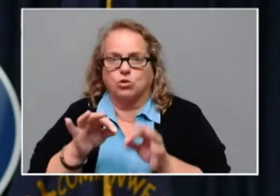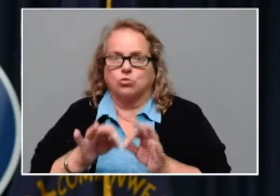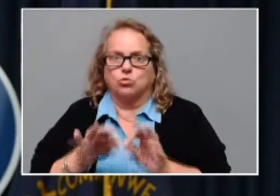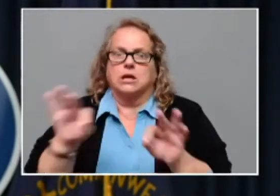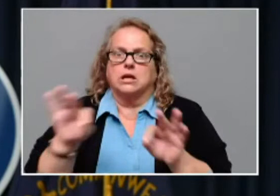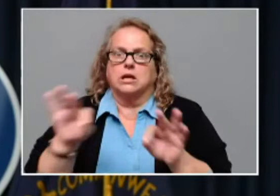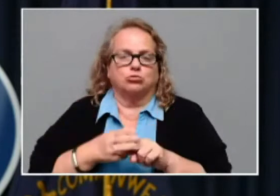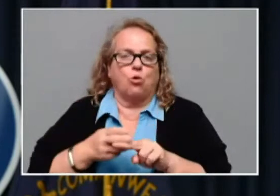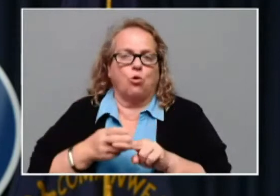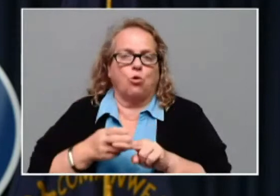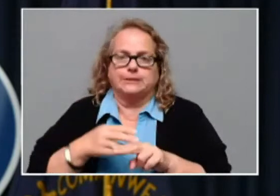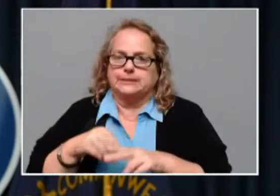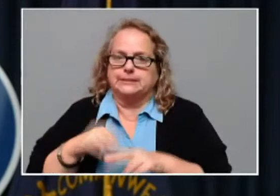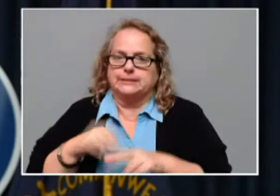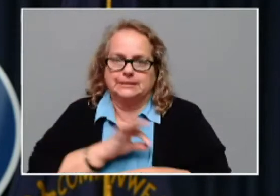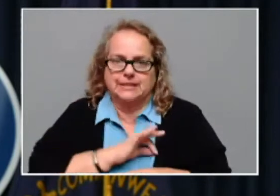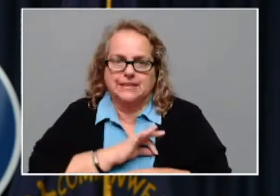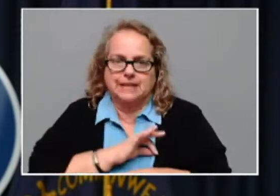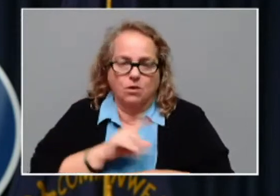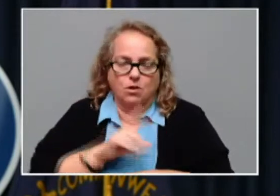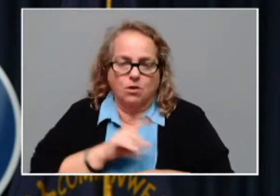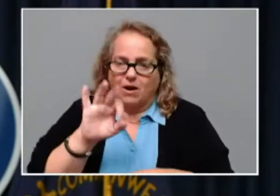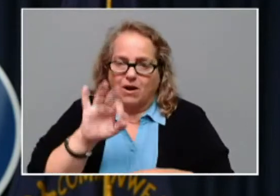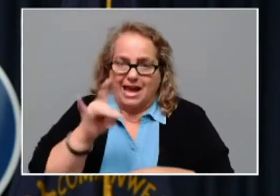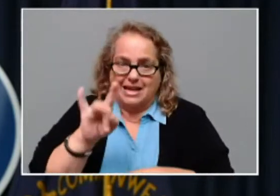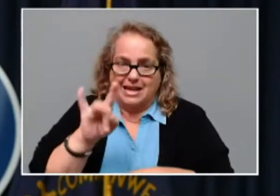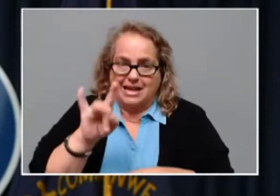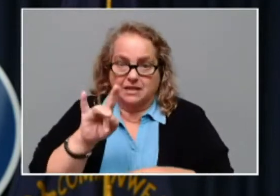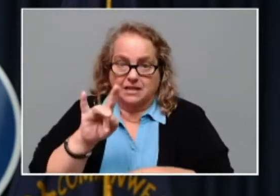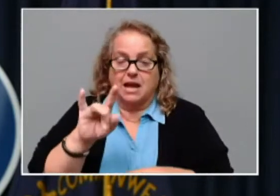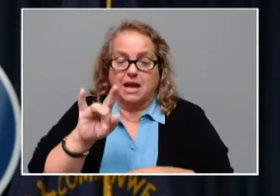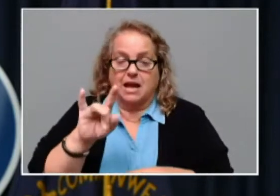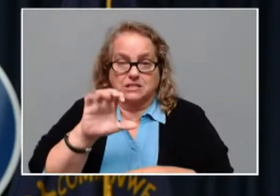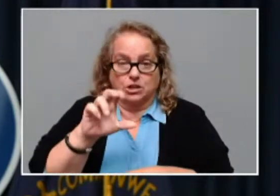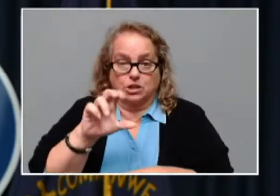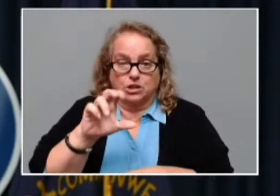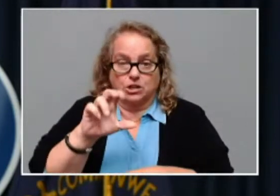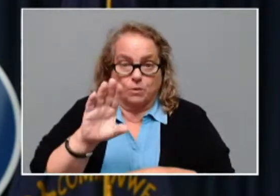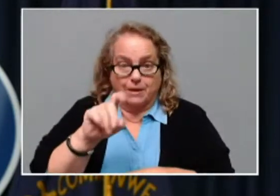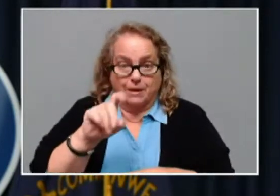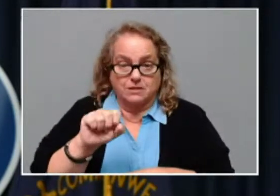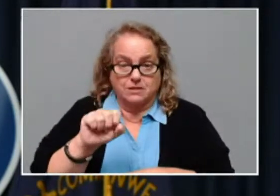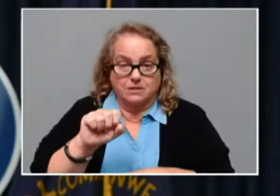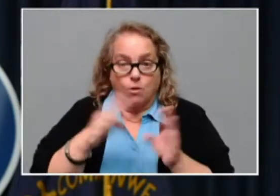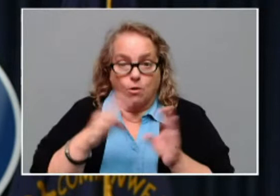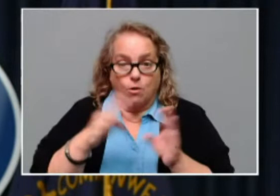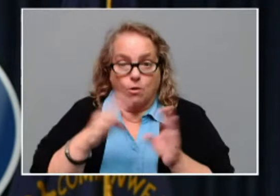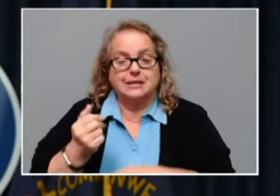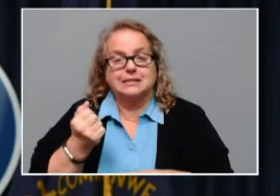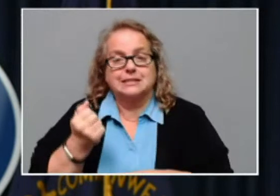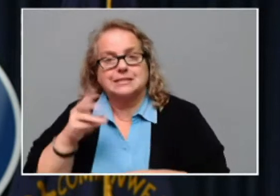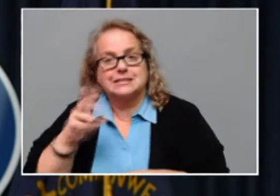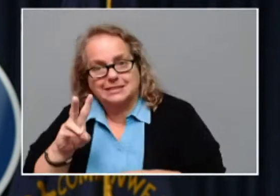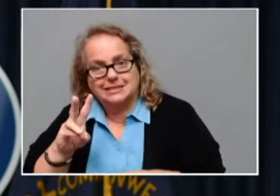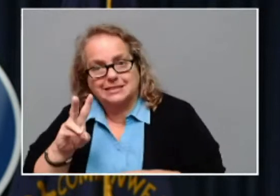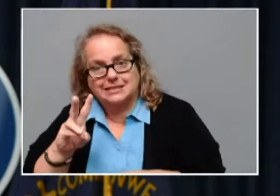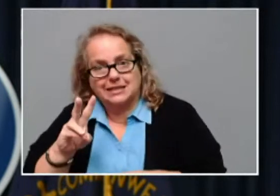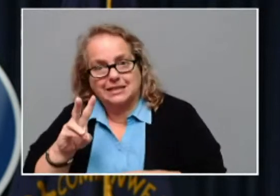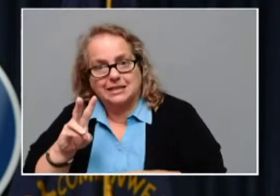adult ICU beds open, 16 pediatric patients in with